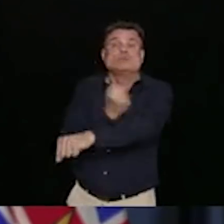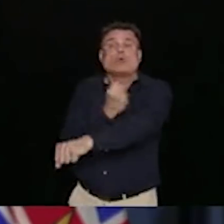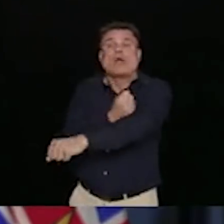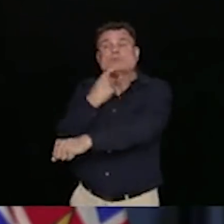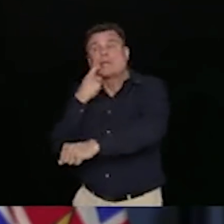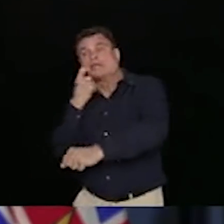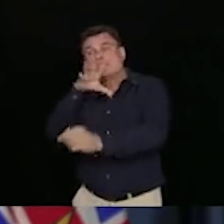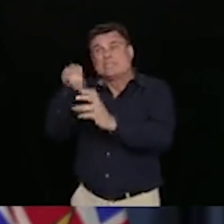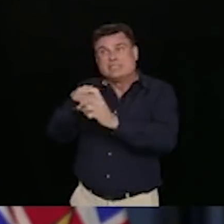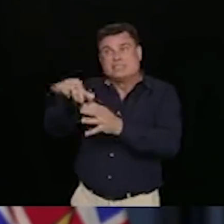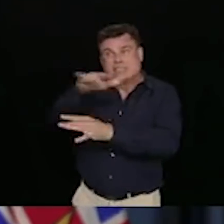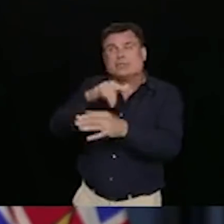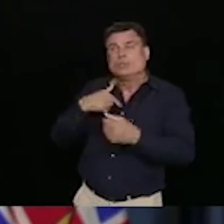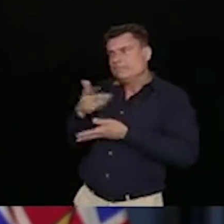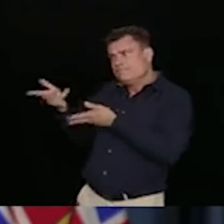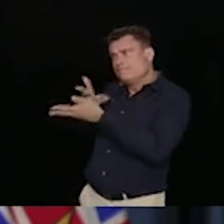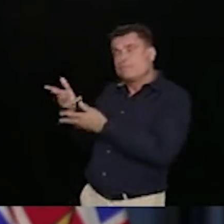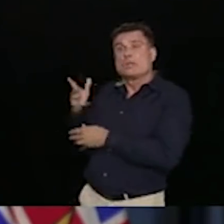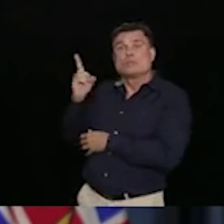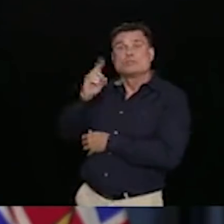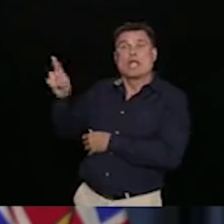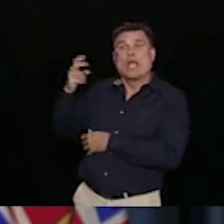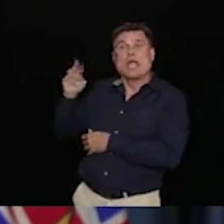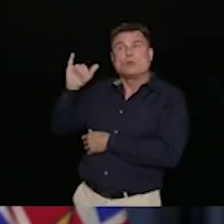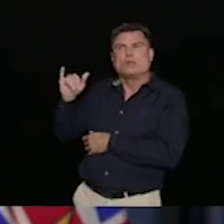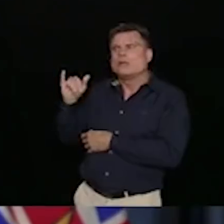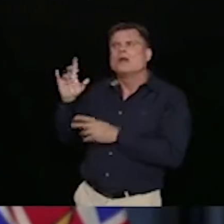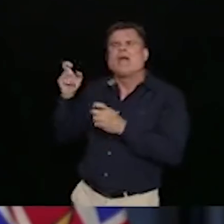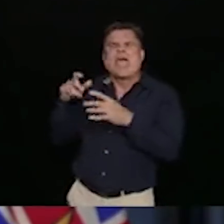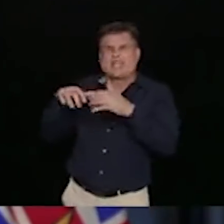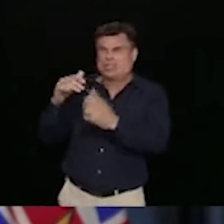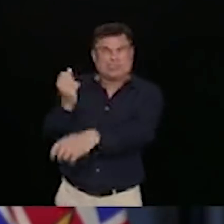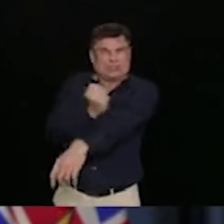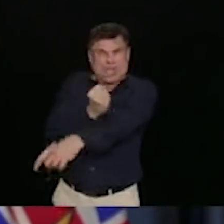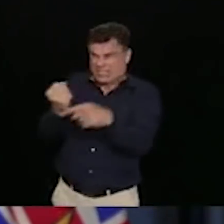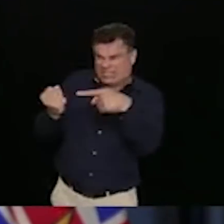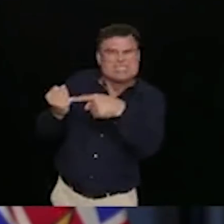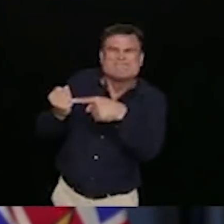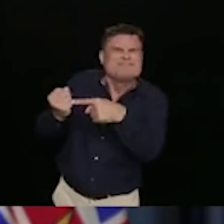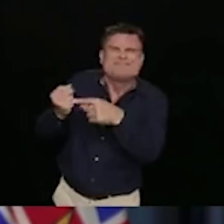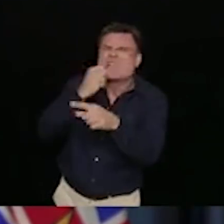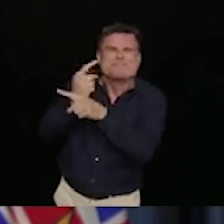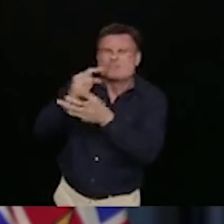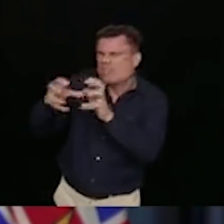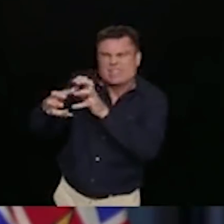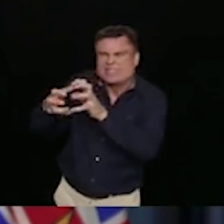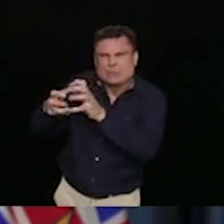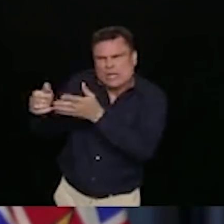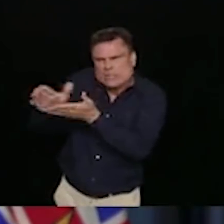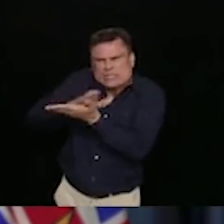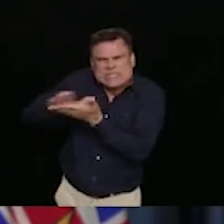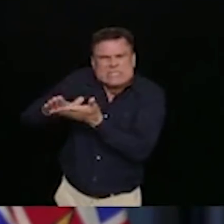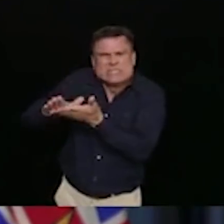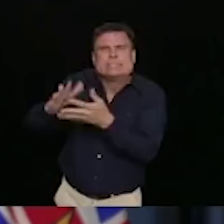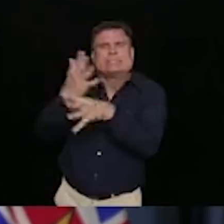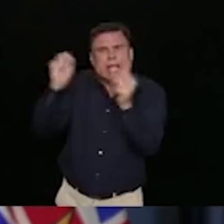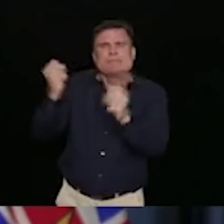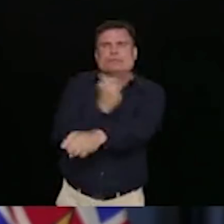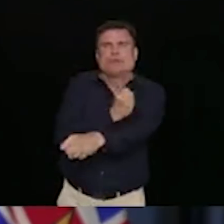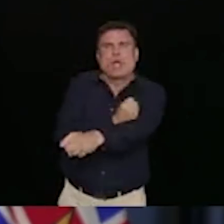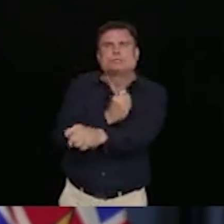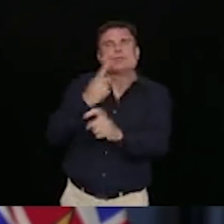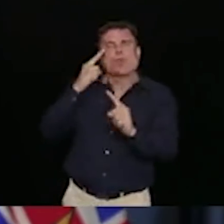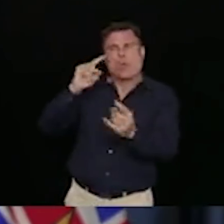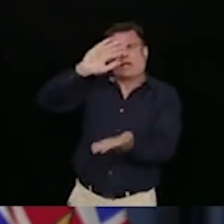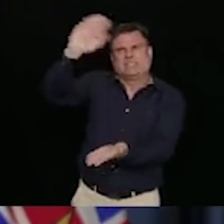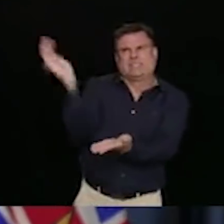first hired was about safe drug supply. So we've been working on this, trying to bring these numbers down. We've seen a spike in the past couple of months. It's